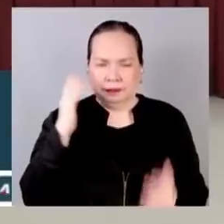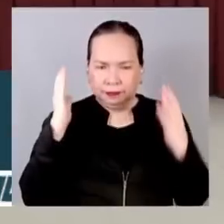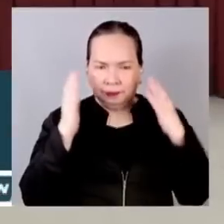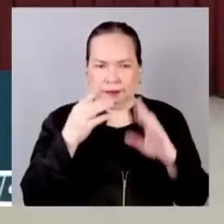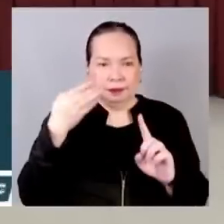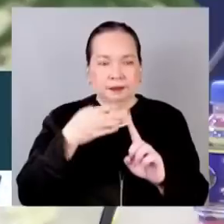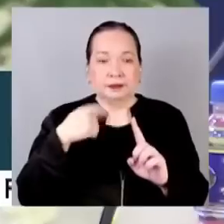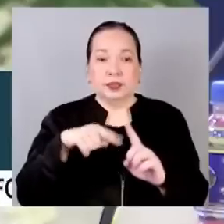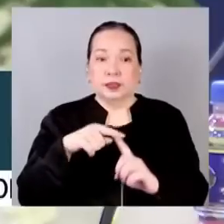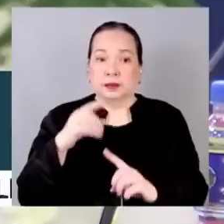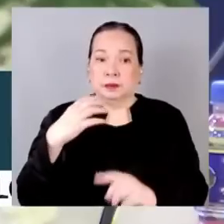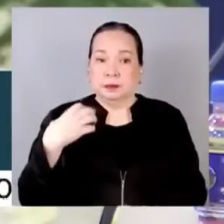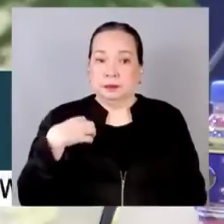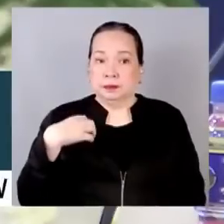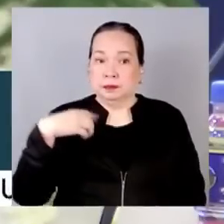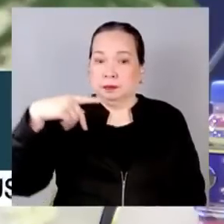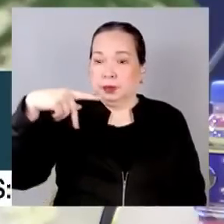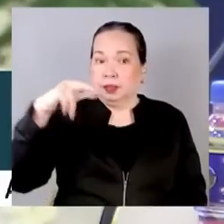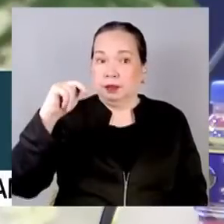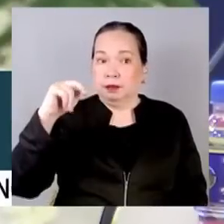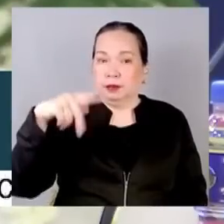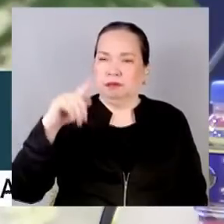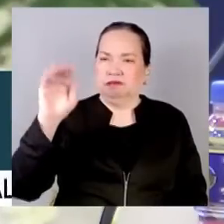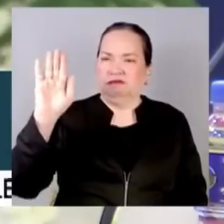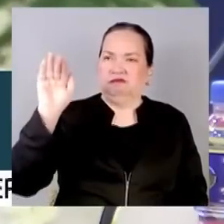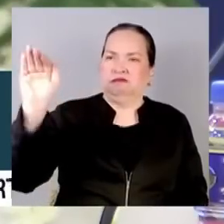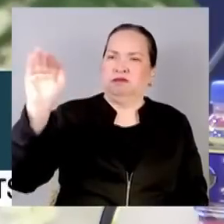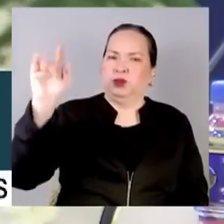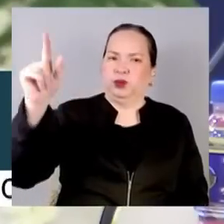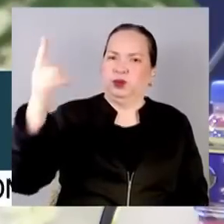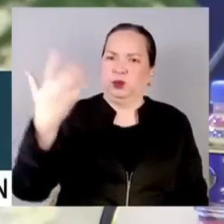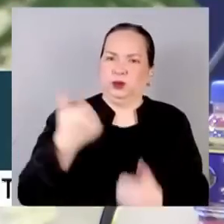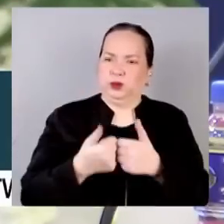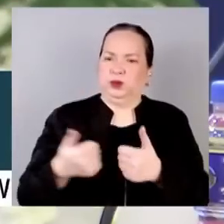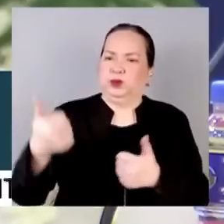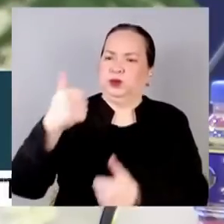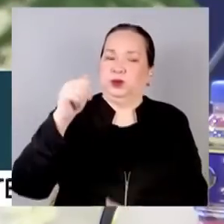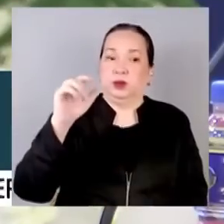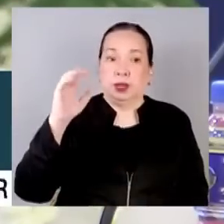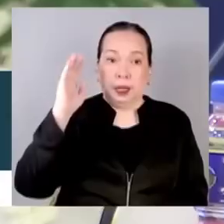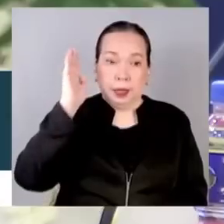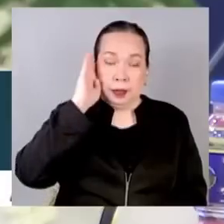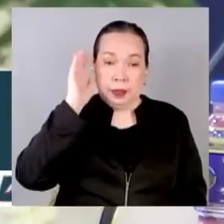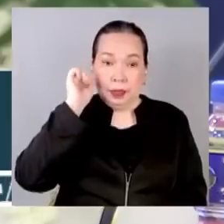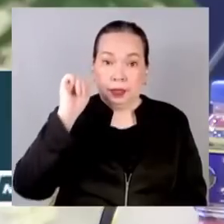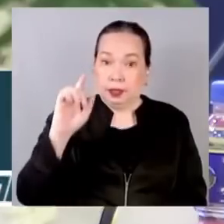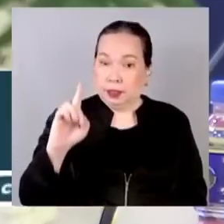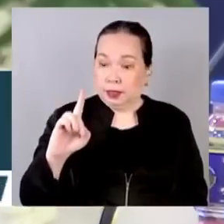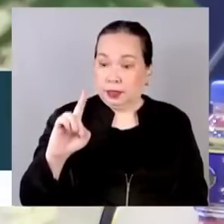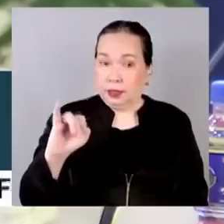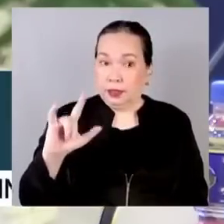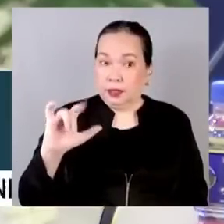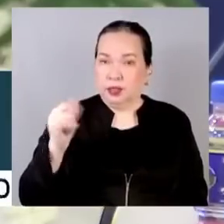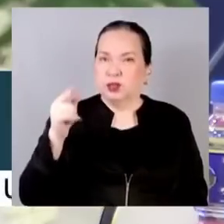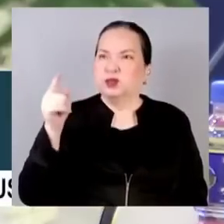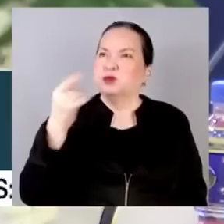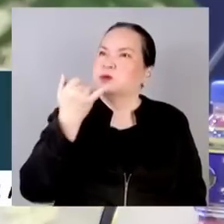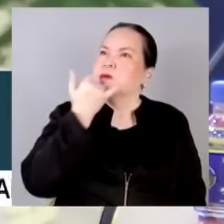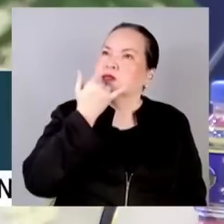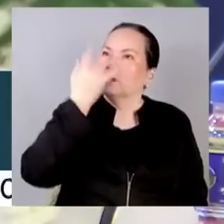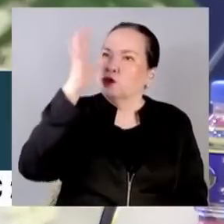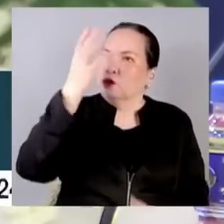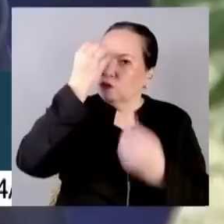just called out DALG Secretary Benhar Abalos, saying he believes the secretary has been deliberately misinformed about what